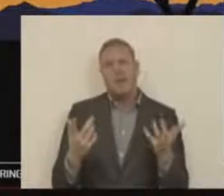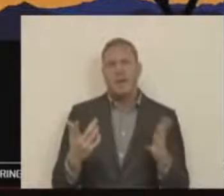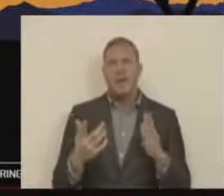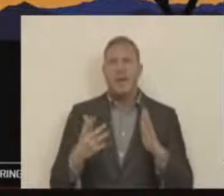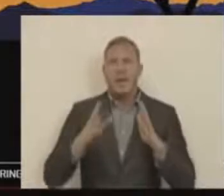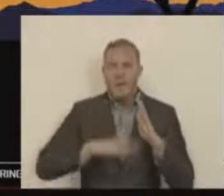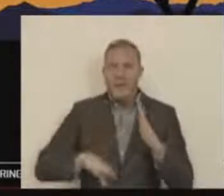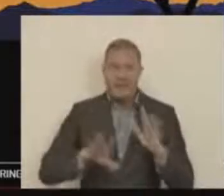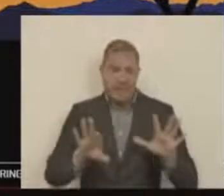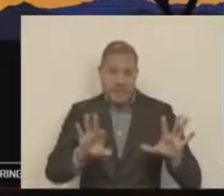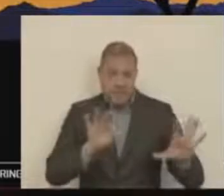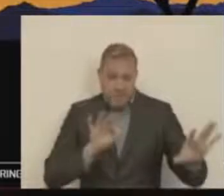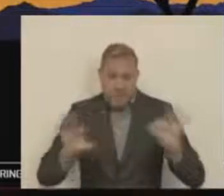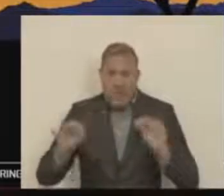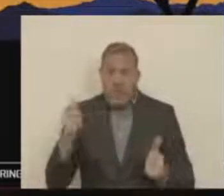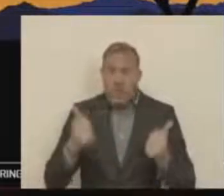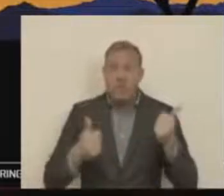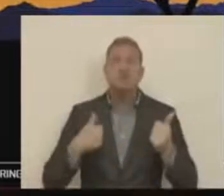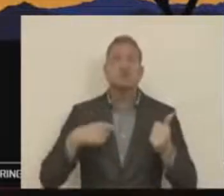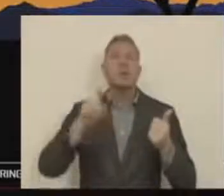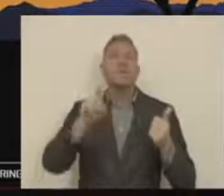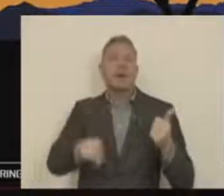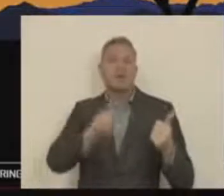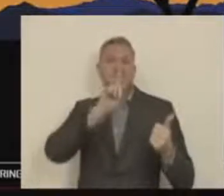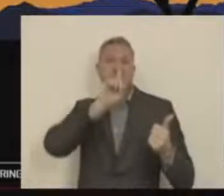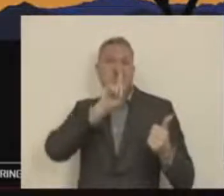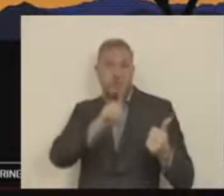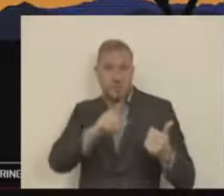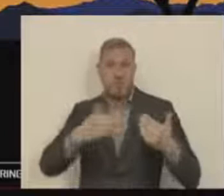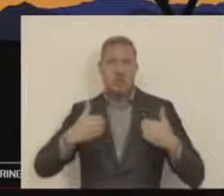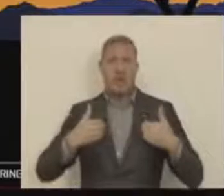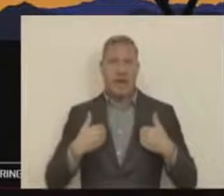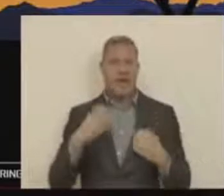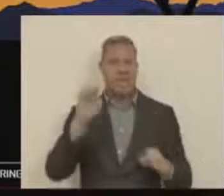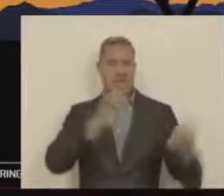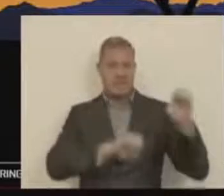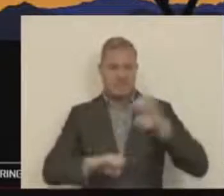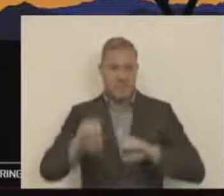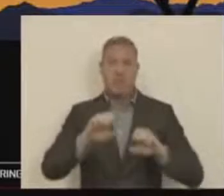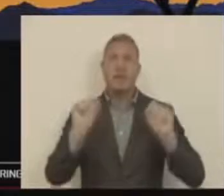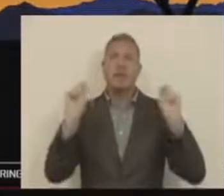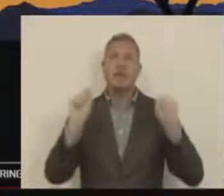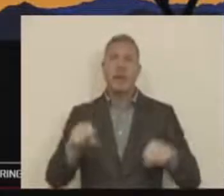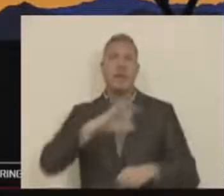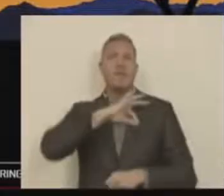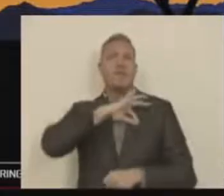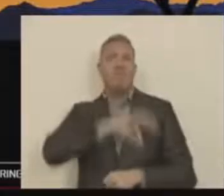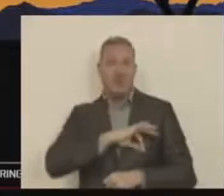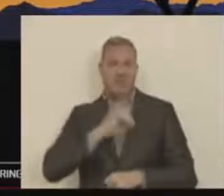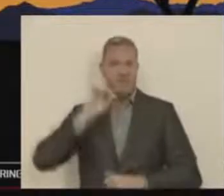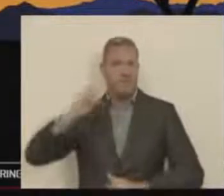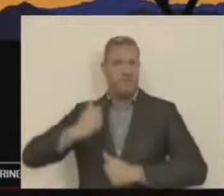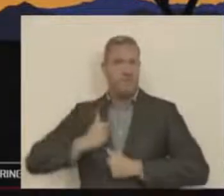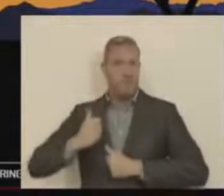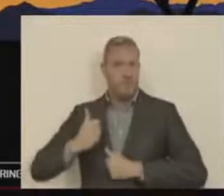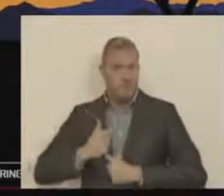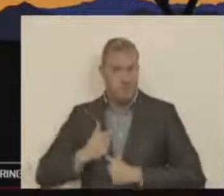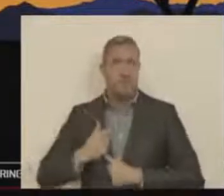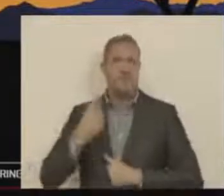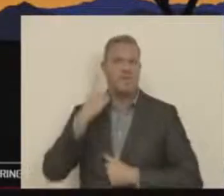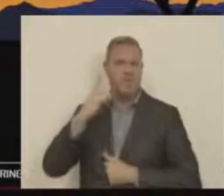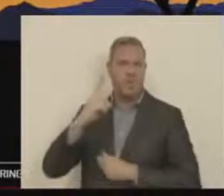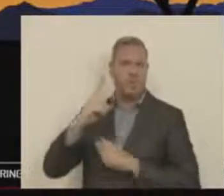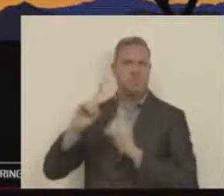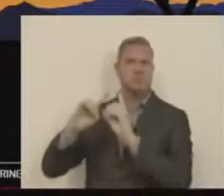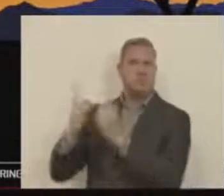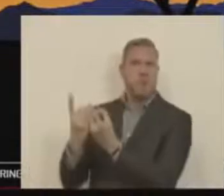make sure that we have an experiment that actually has military utility from the standpoint of the department, but also that